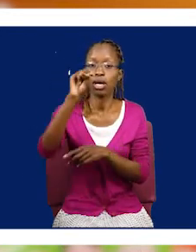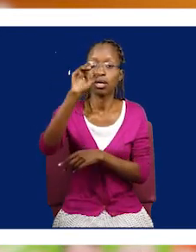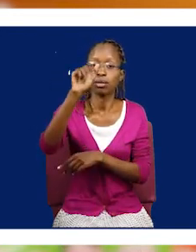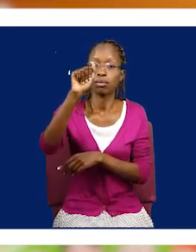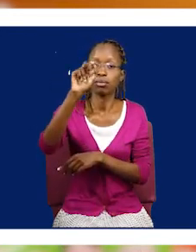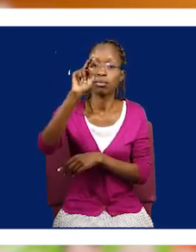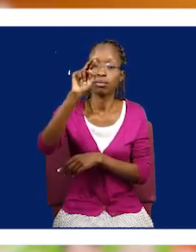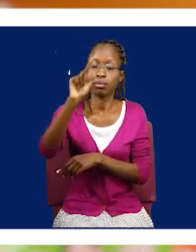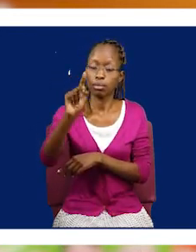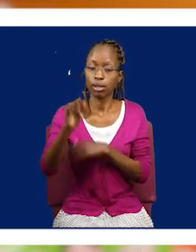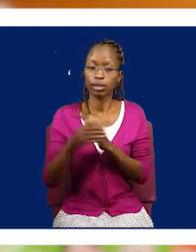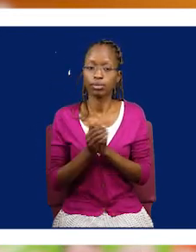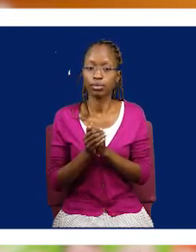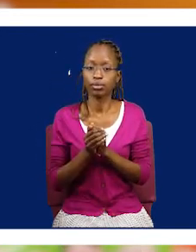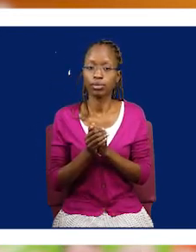Mark. Everyone say Mark.